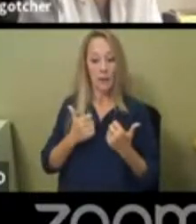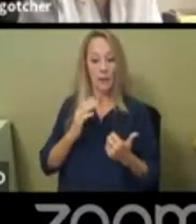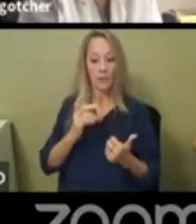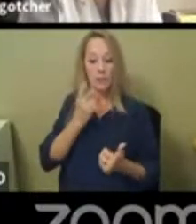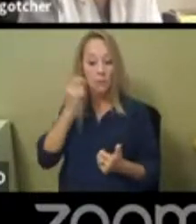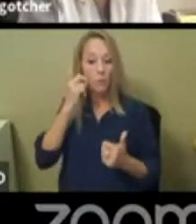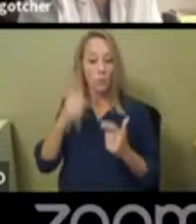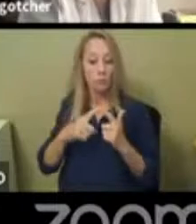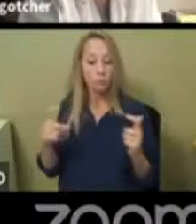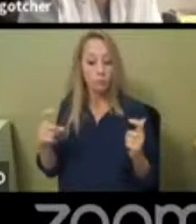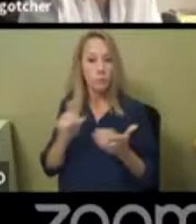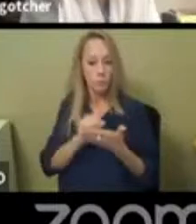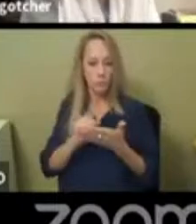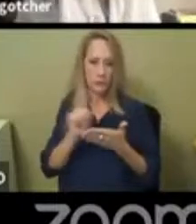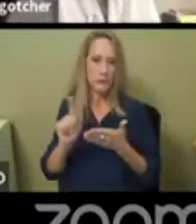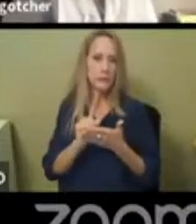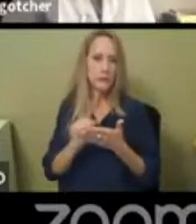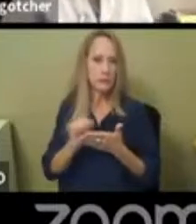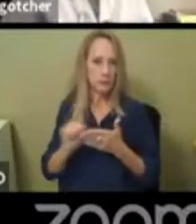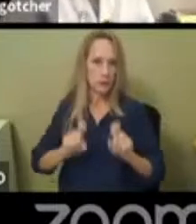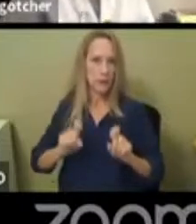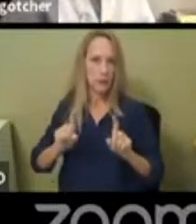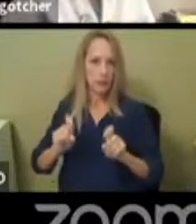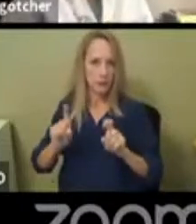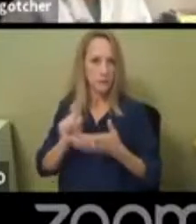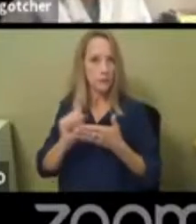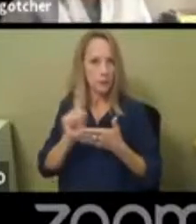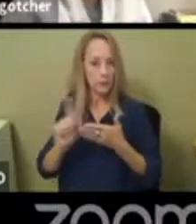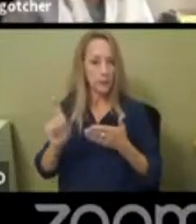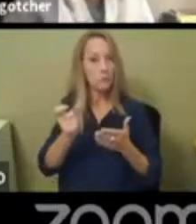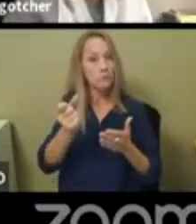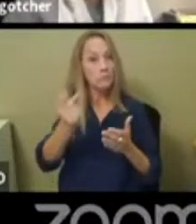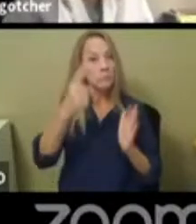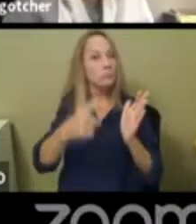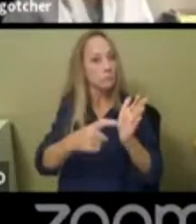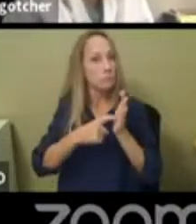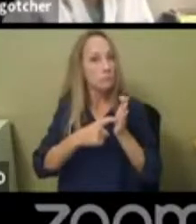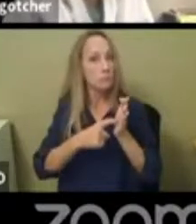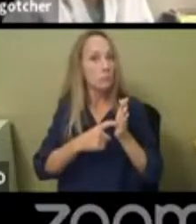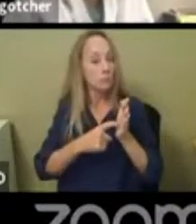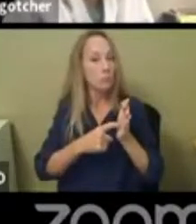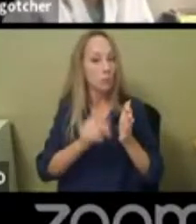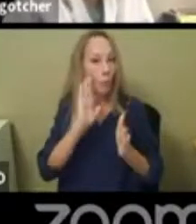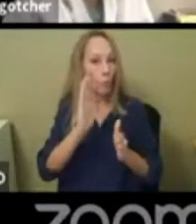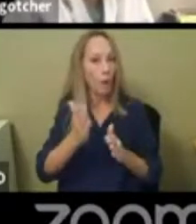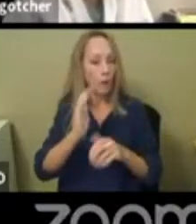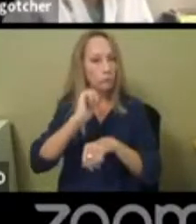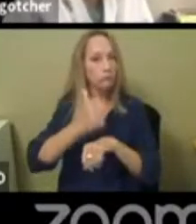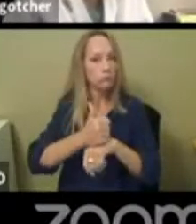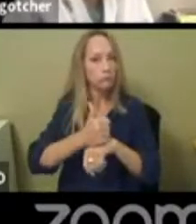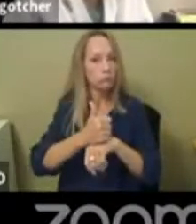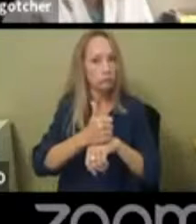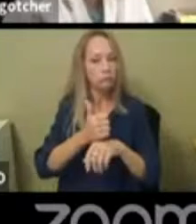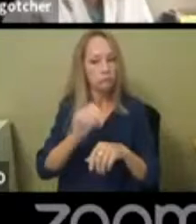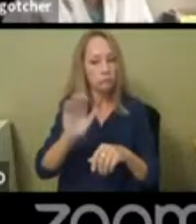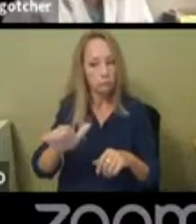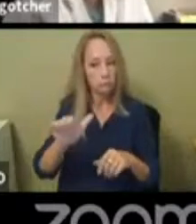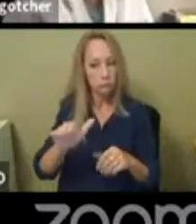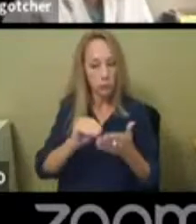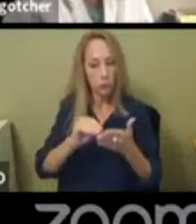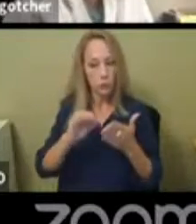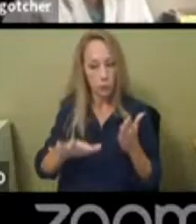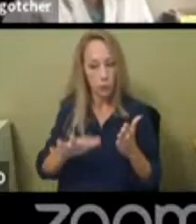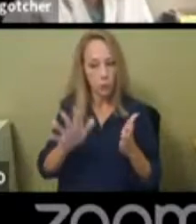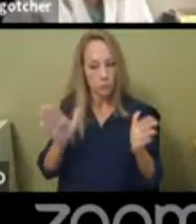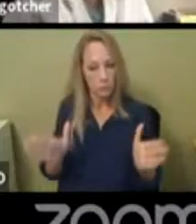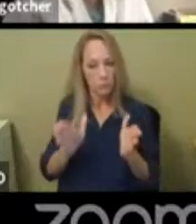week. We're also going to make it a requirement. We're going to ask students to opt in, encourage